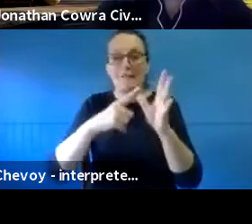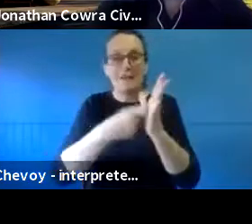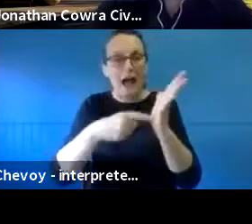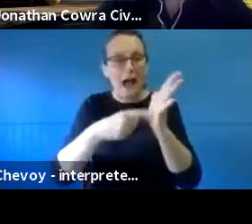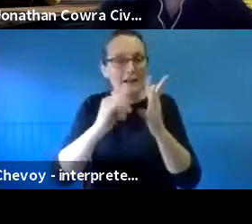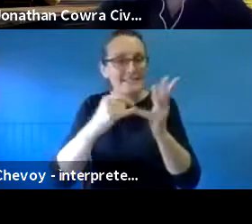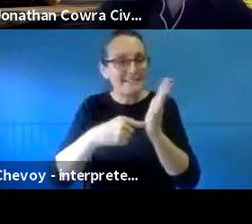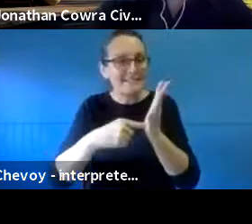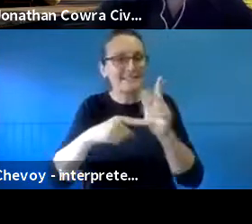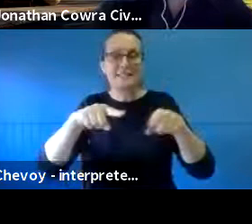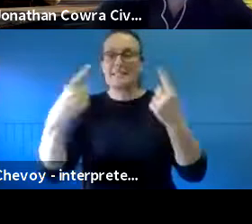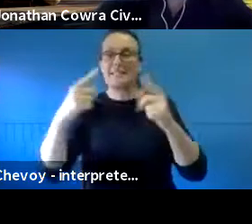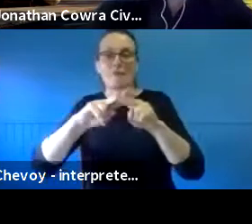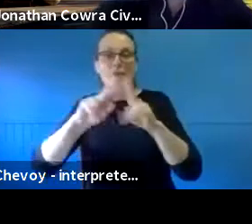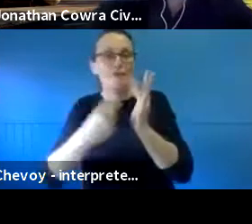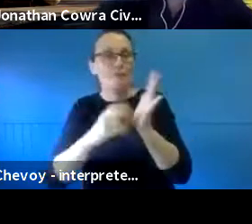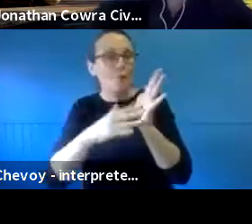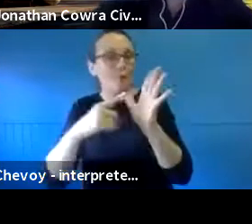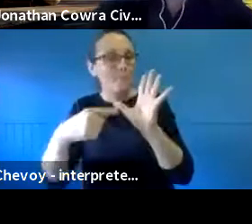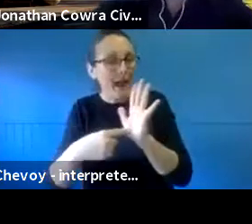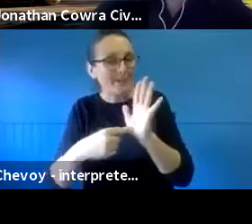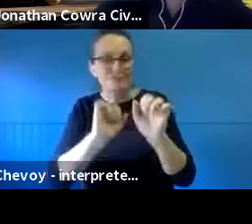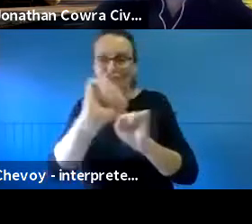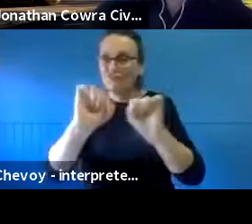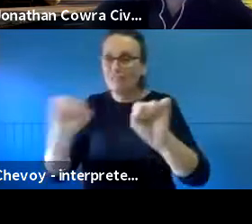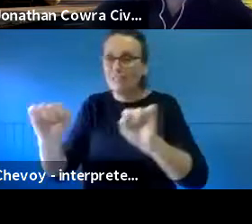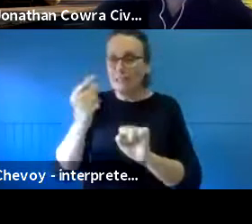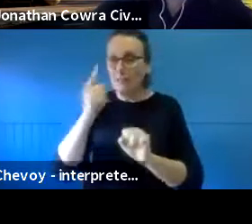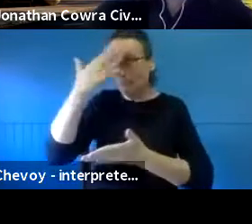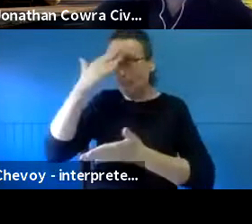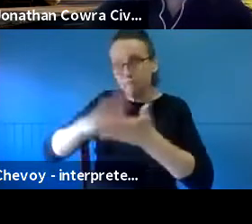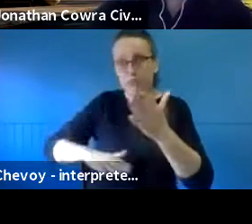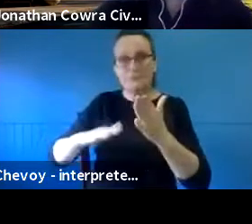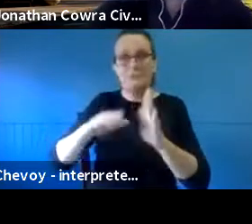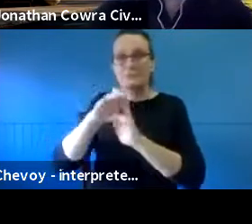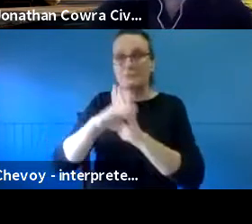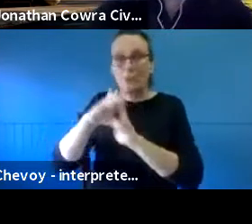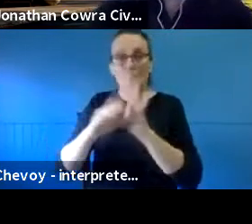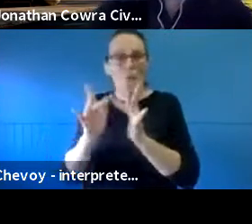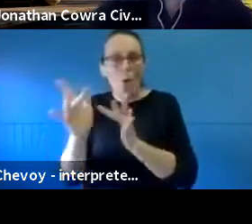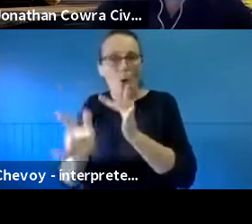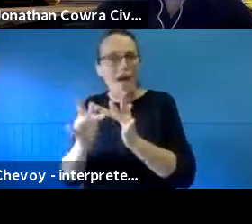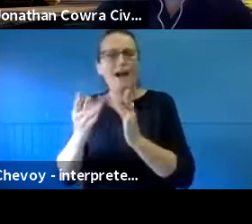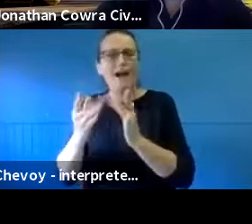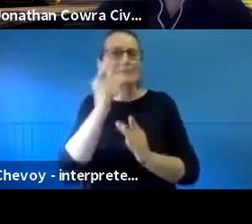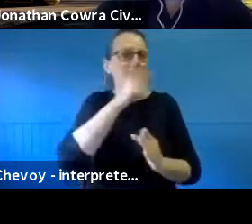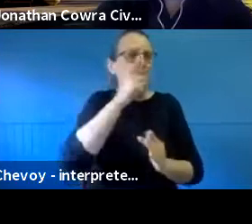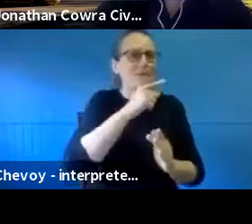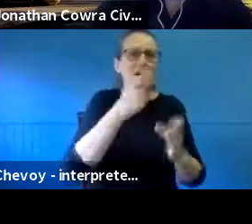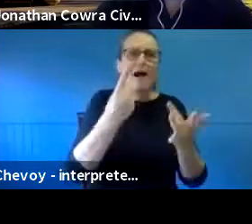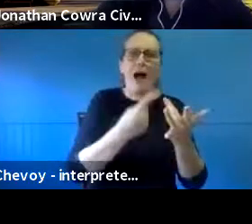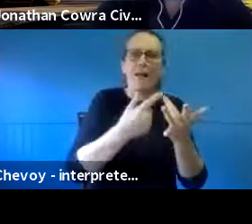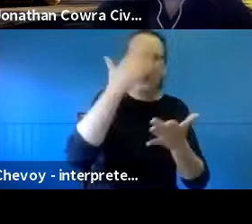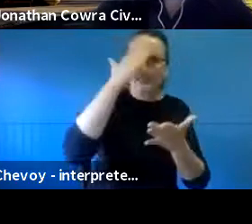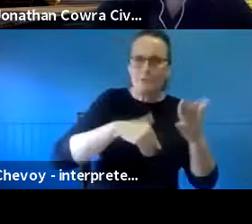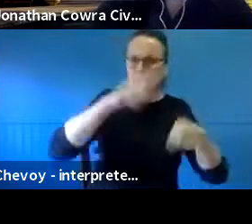formats, specialists in the digital field, like an extraordinary array from all of you. And you, Tara,